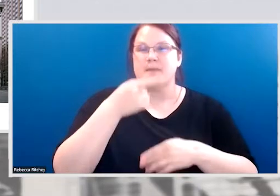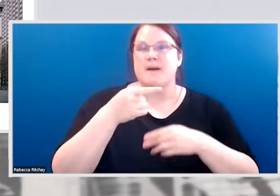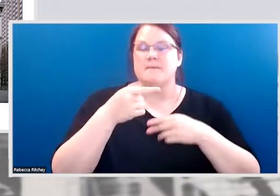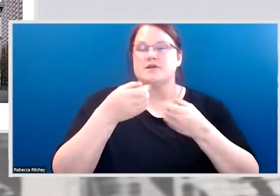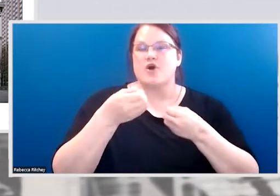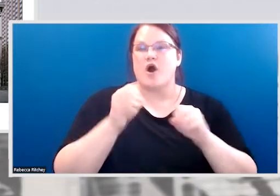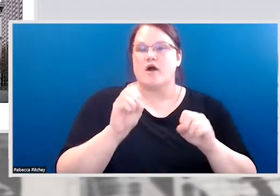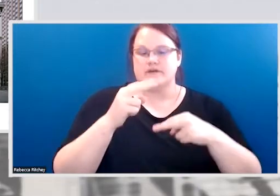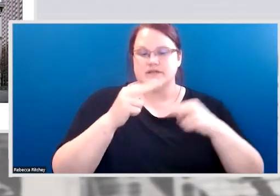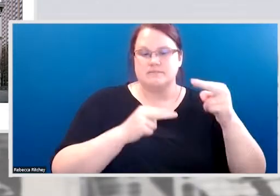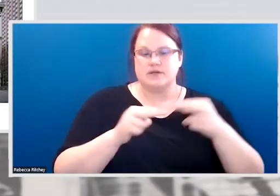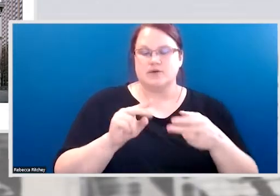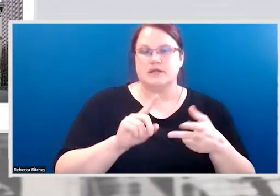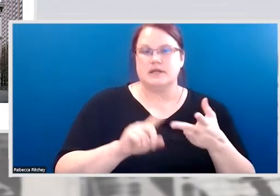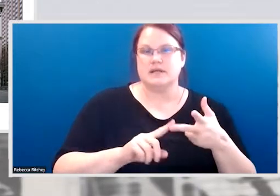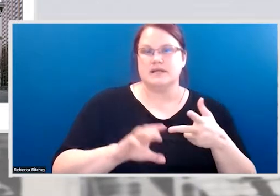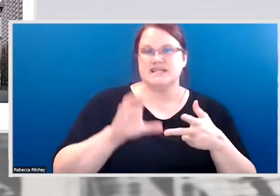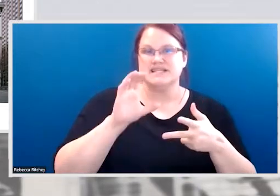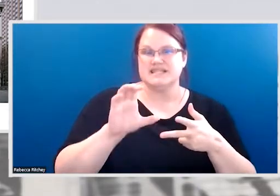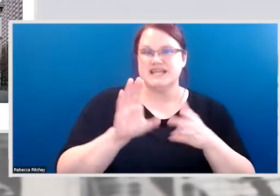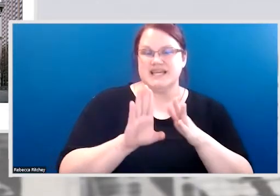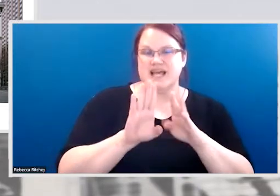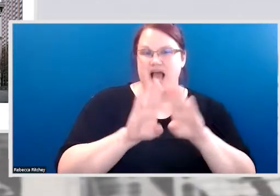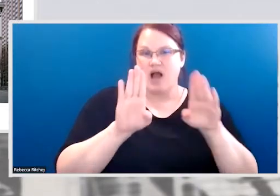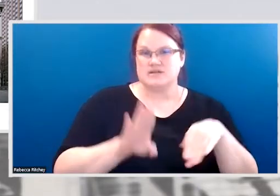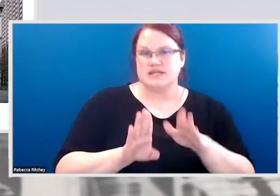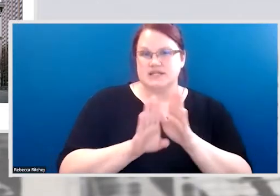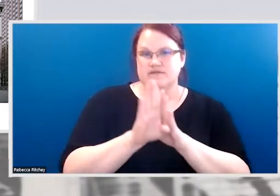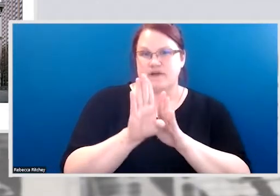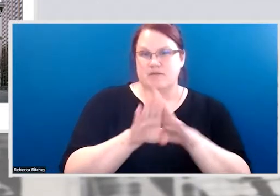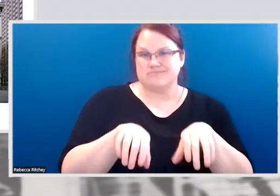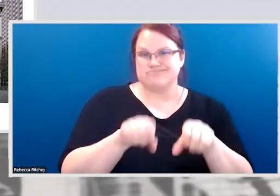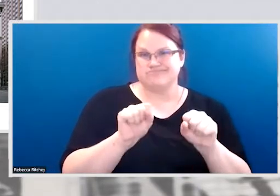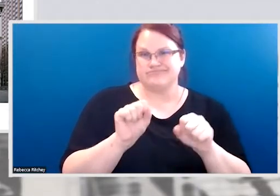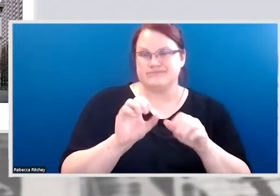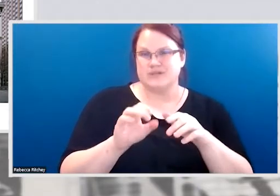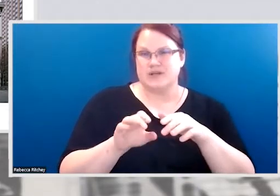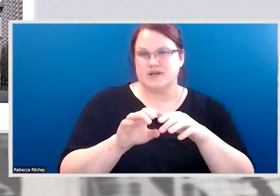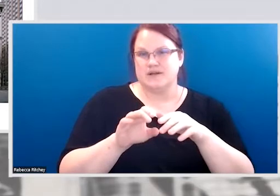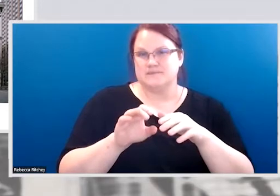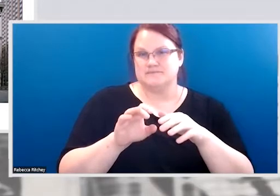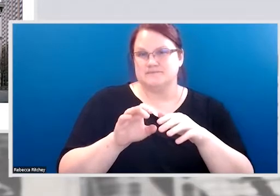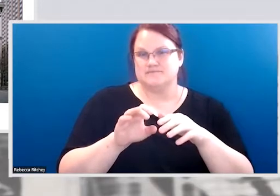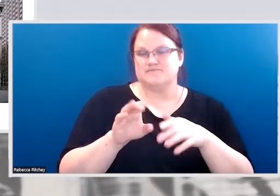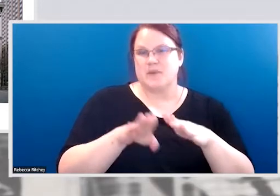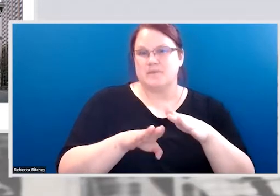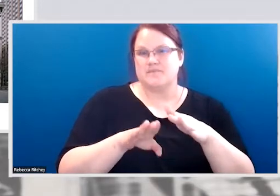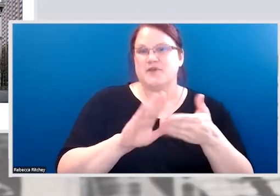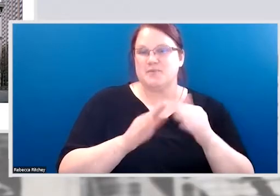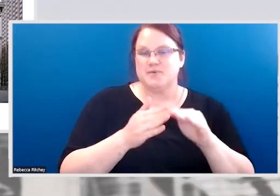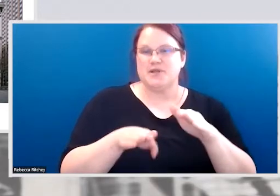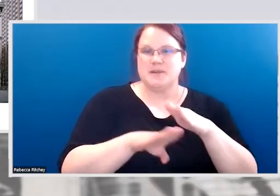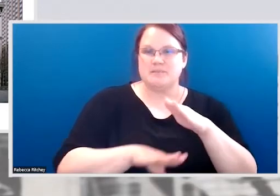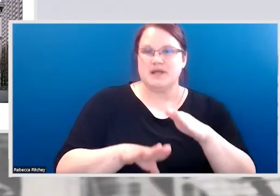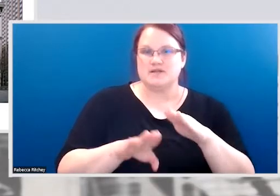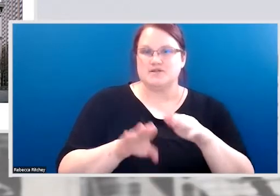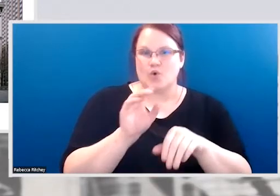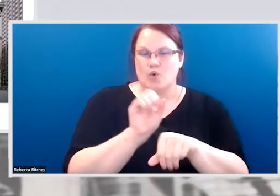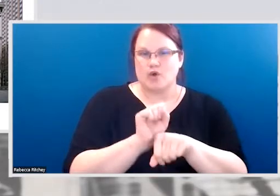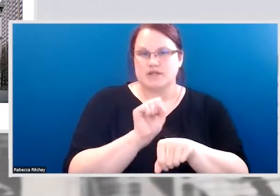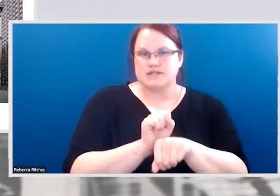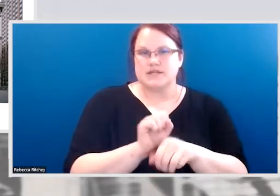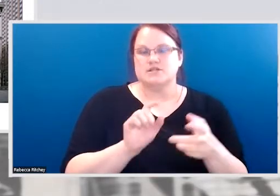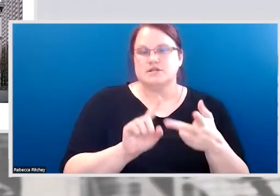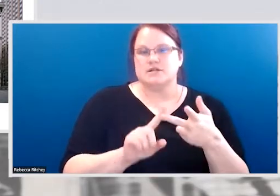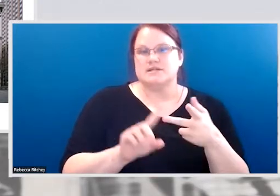buildings. C, housing development undertaken by community-based organizations. D, prevention of remediation of